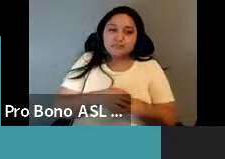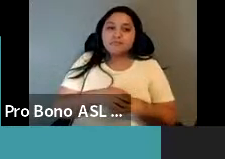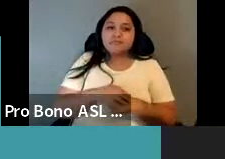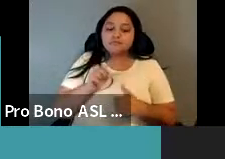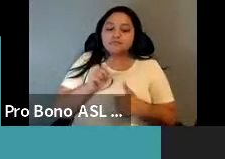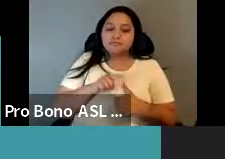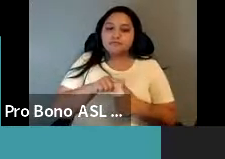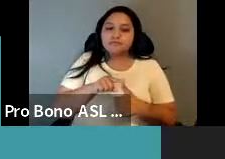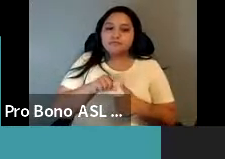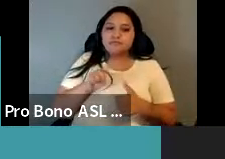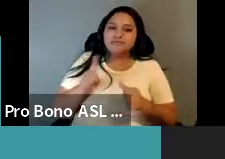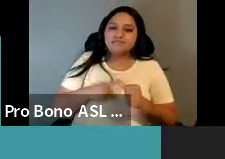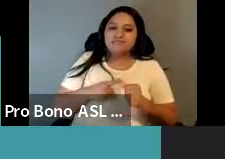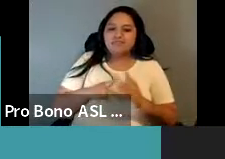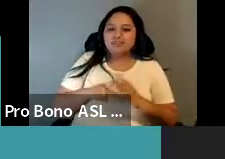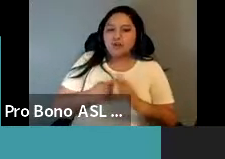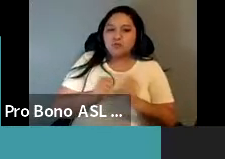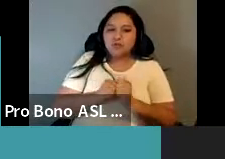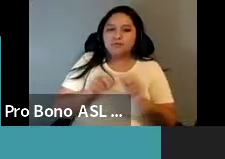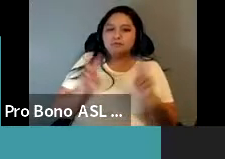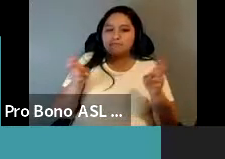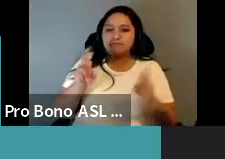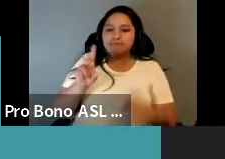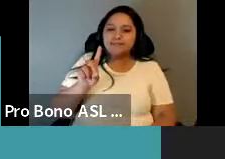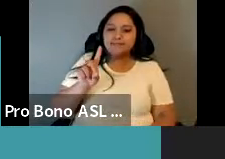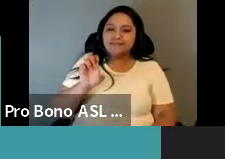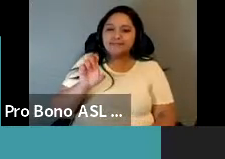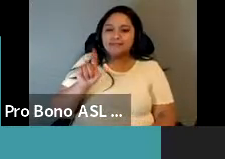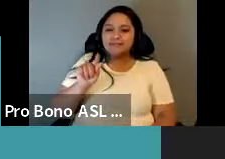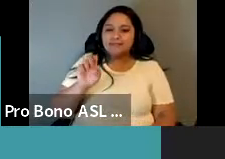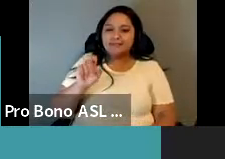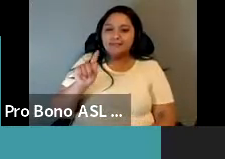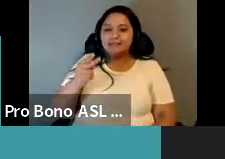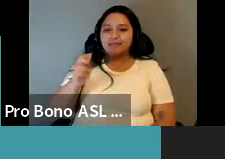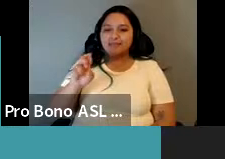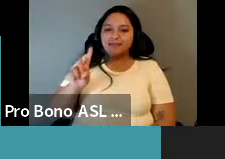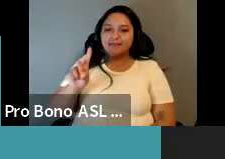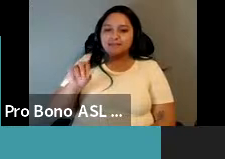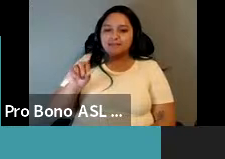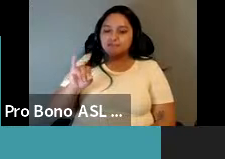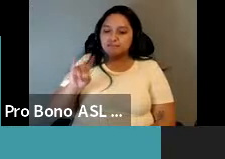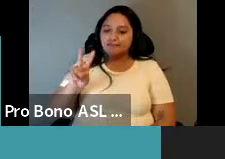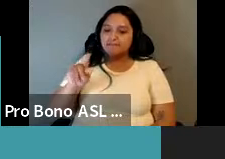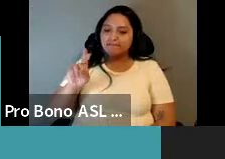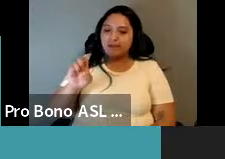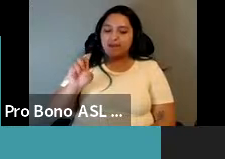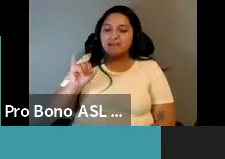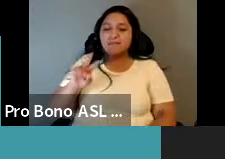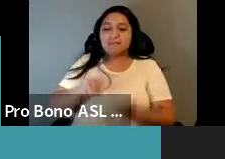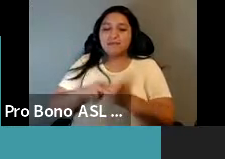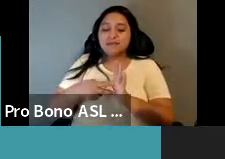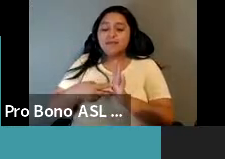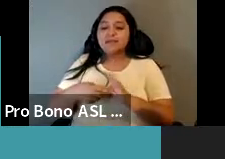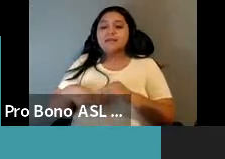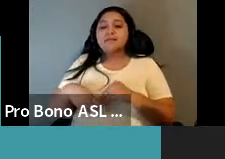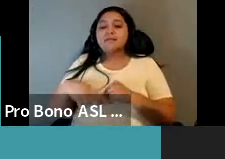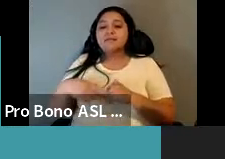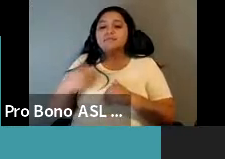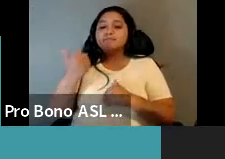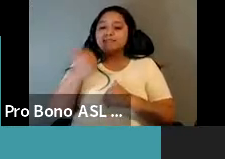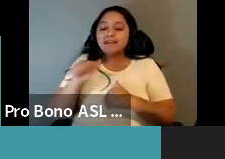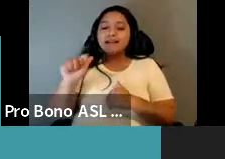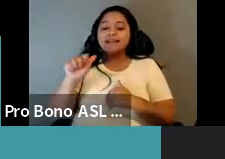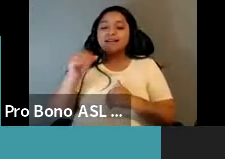is Supervisor Mitchell's effort to crush the divide of households who have access to internet